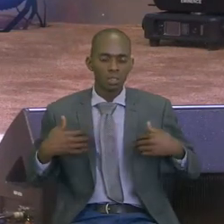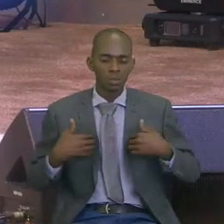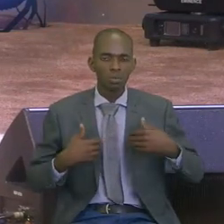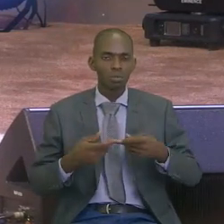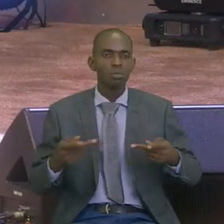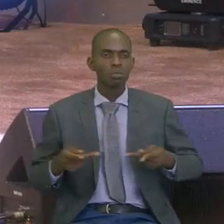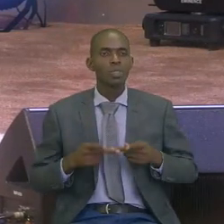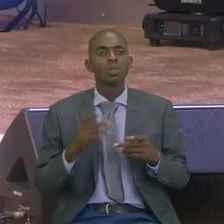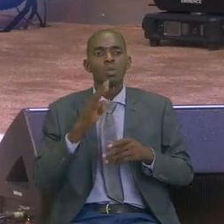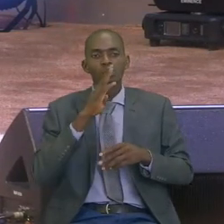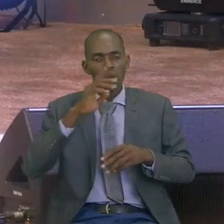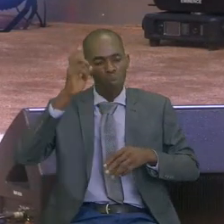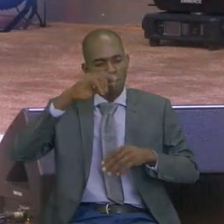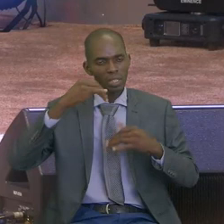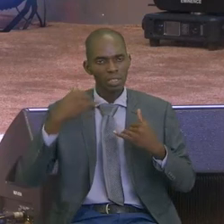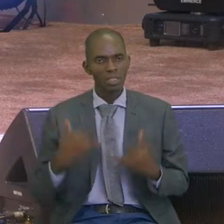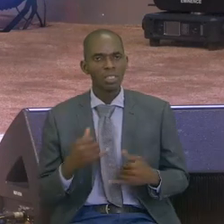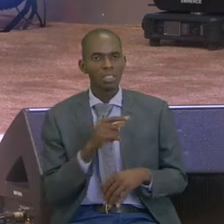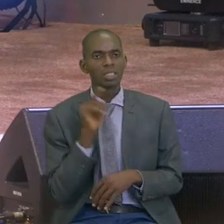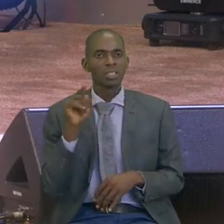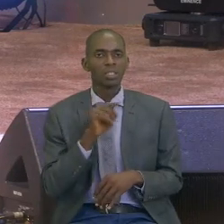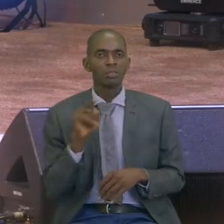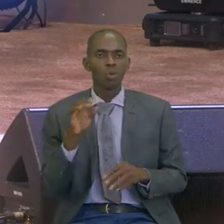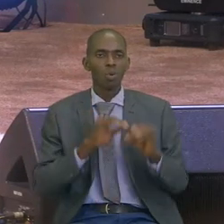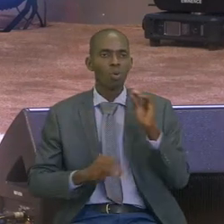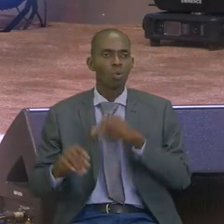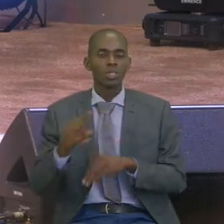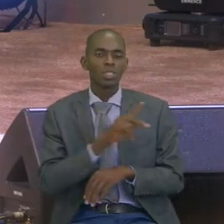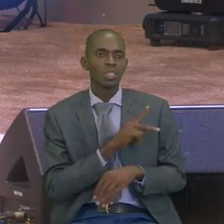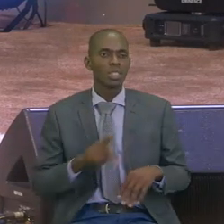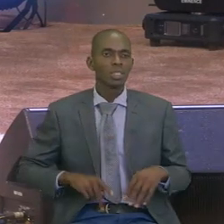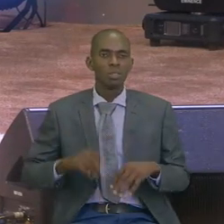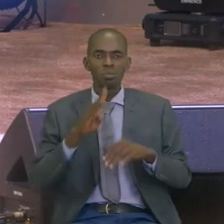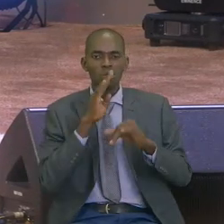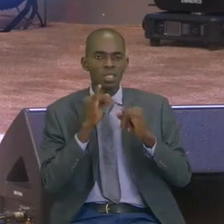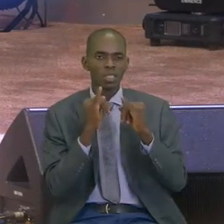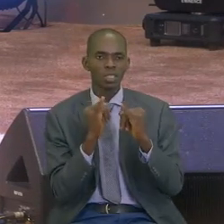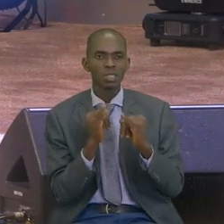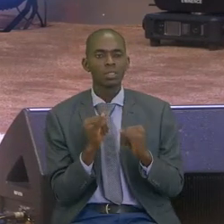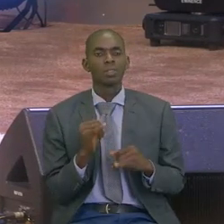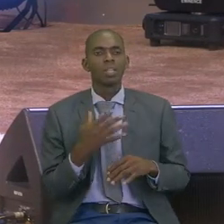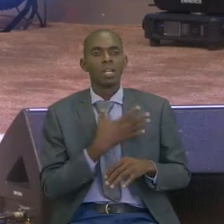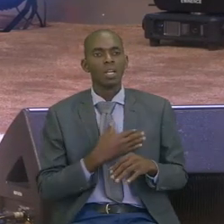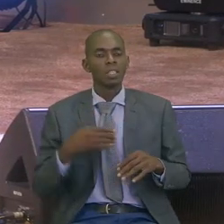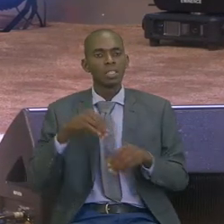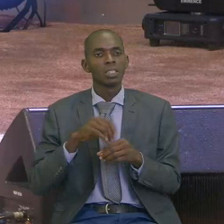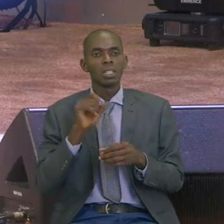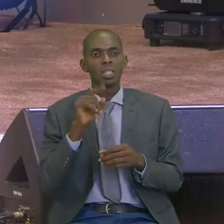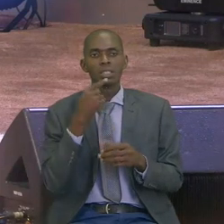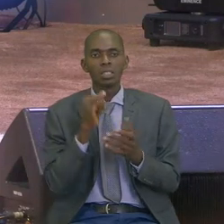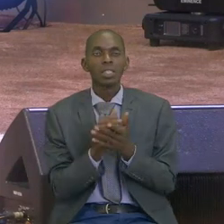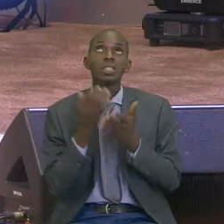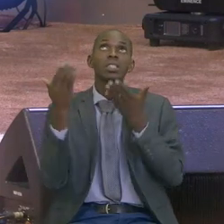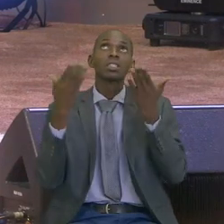ye kings, be instructed, ye judges of the earth. And then in verse 11 it says, serve the Lord with